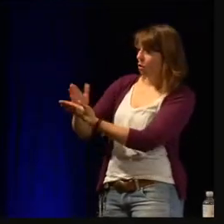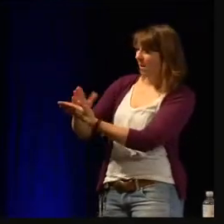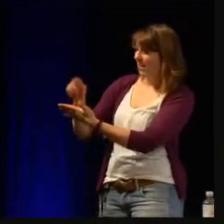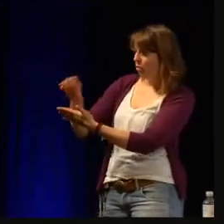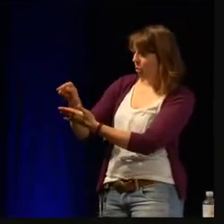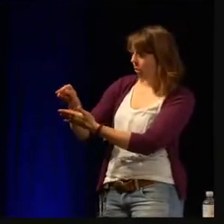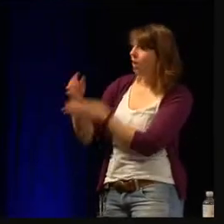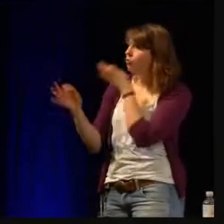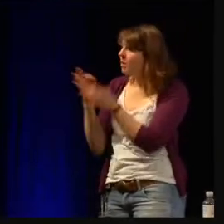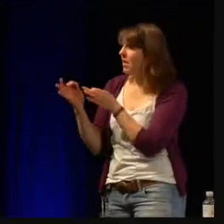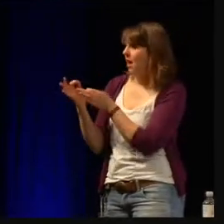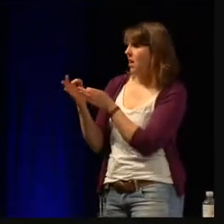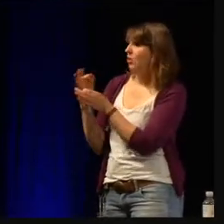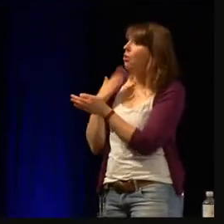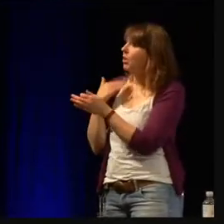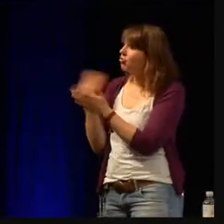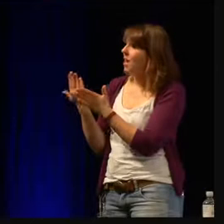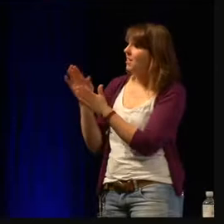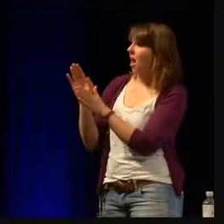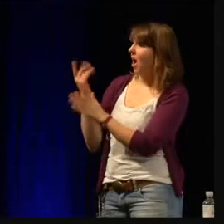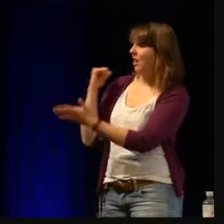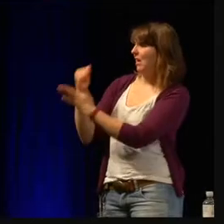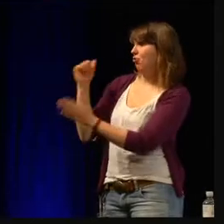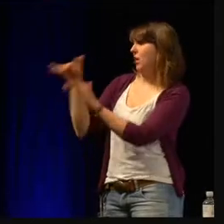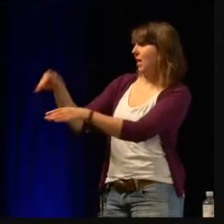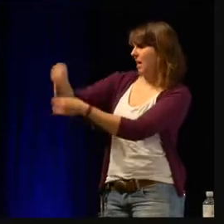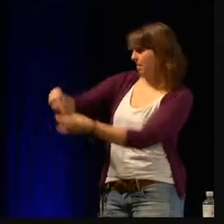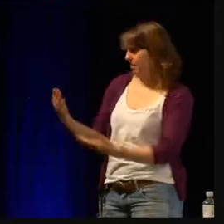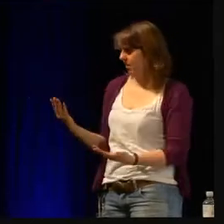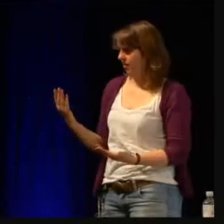he's looking after children and she's a doctor,